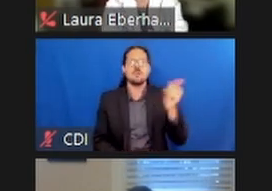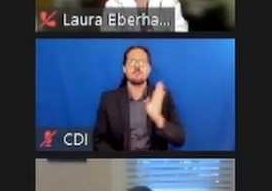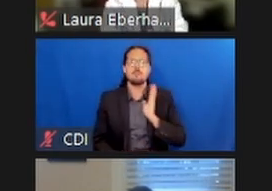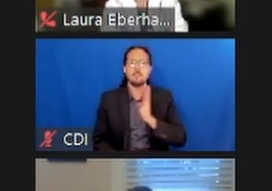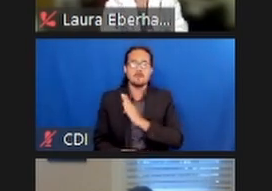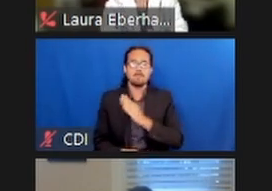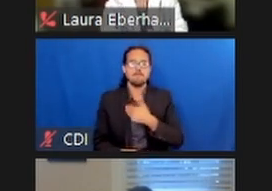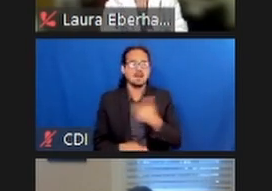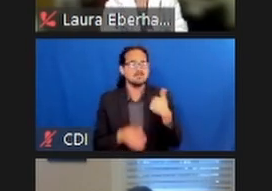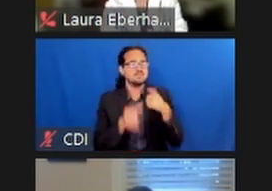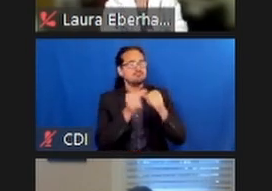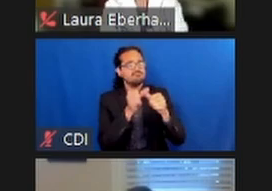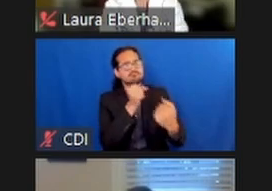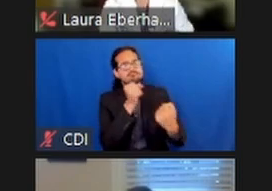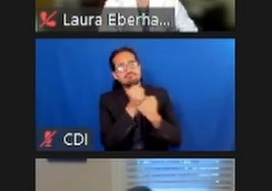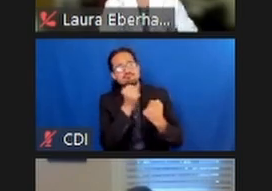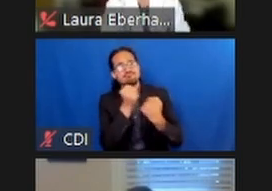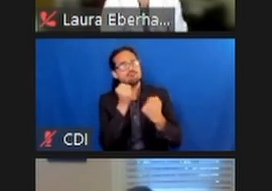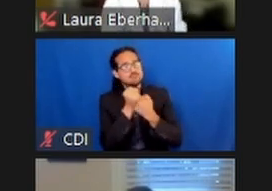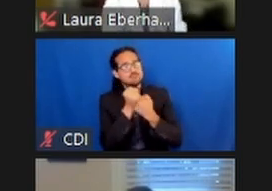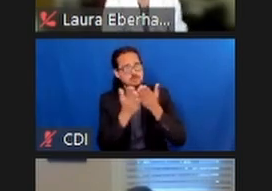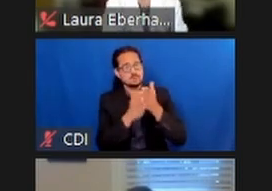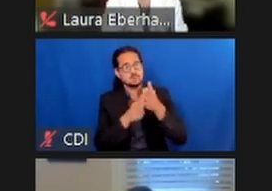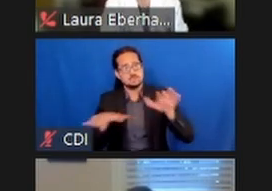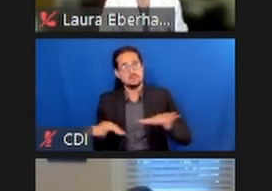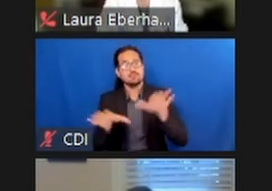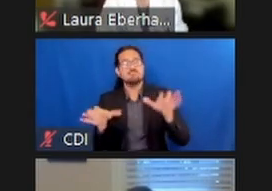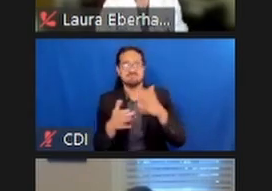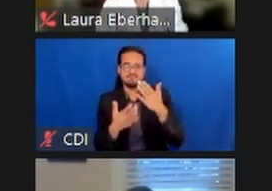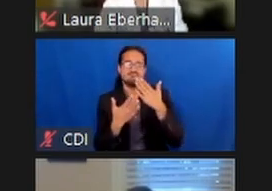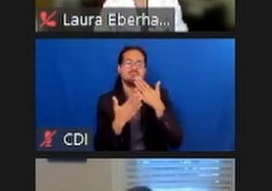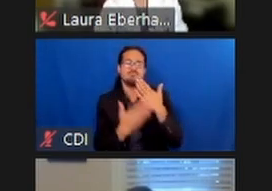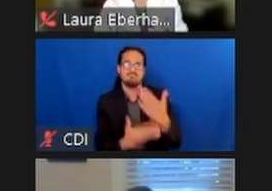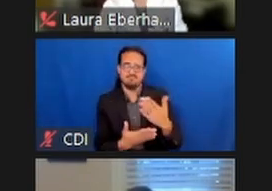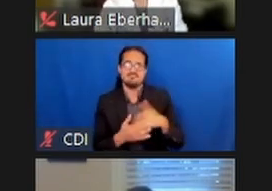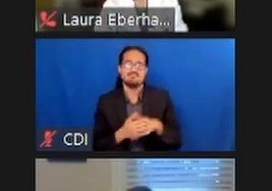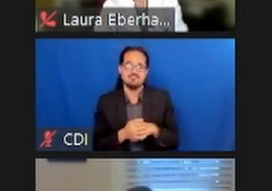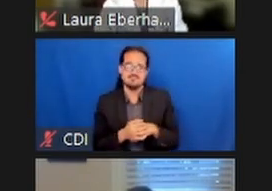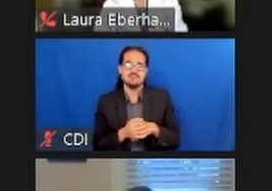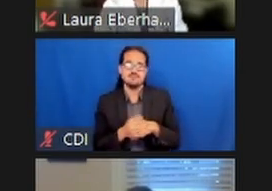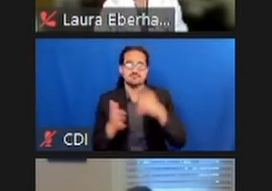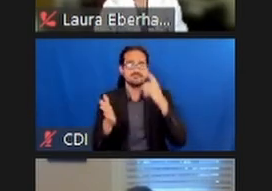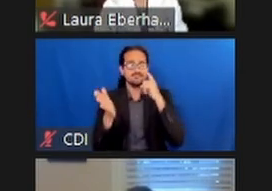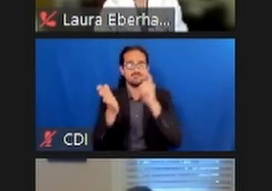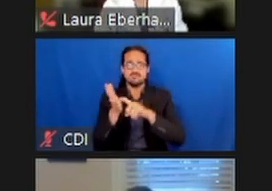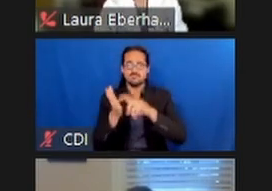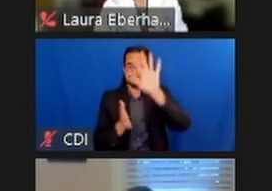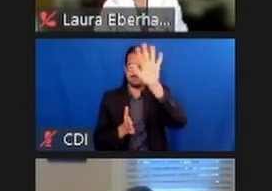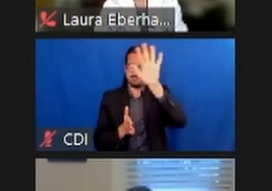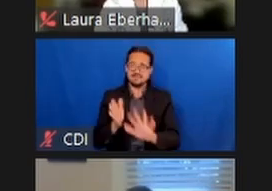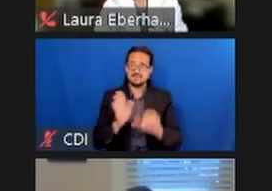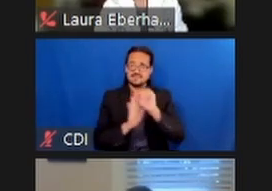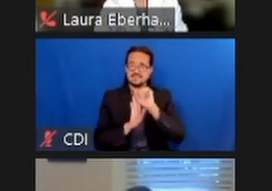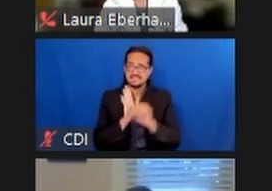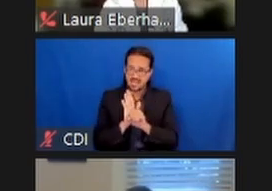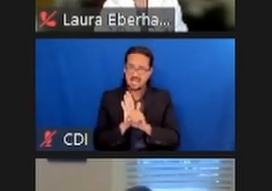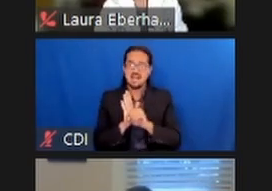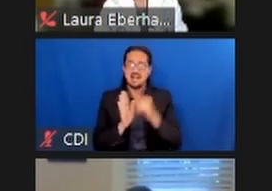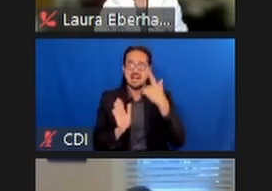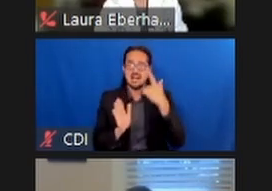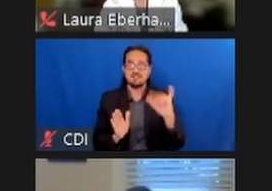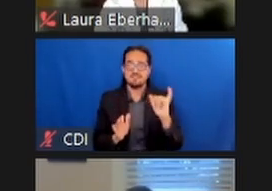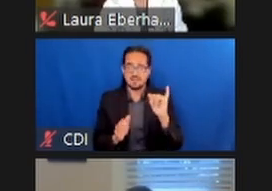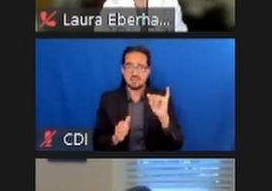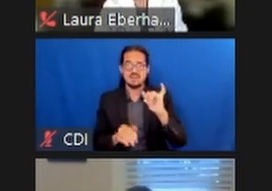You know, as I look across the state of the nation and see how public health leaders have been treated in other areas, I feel